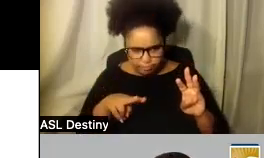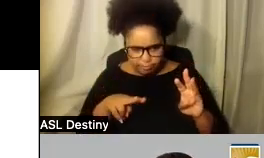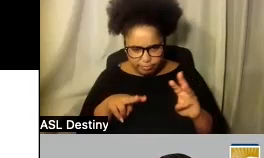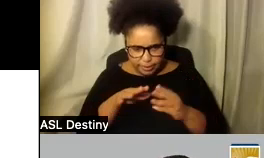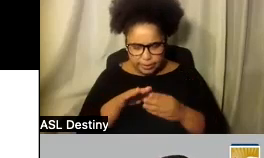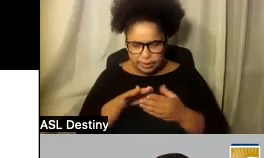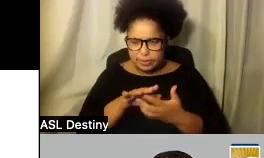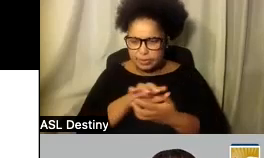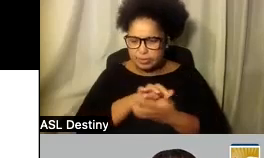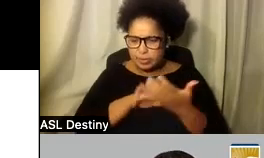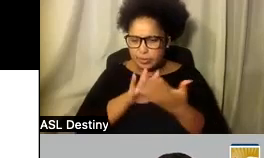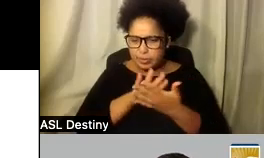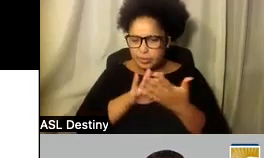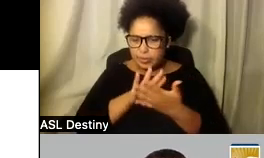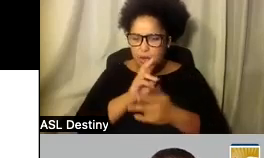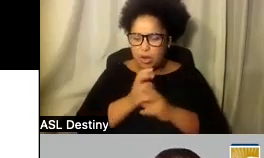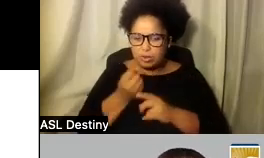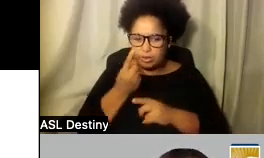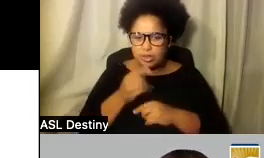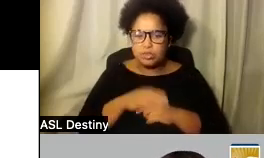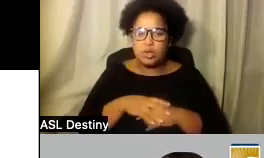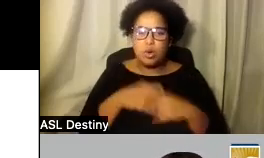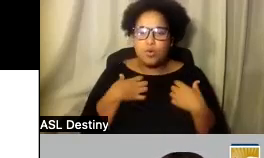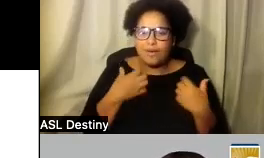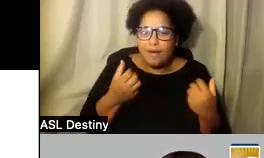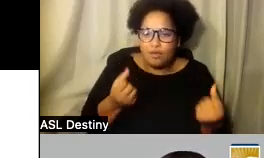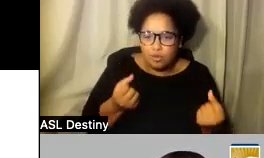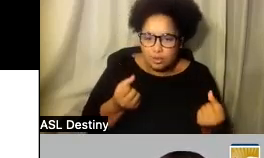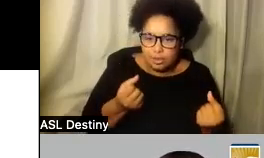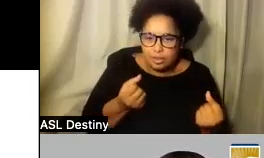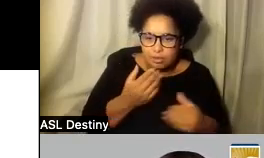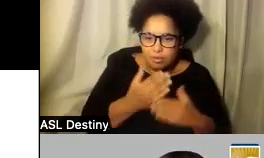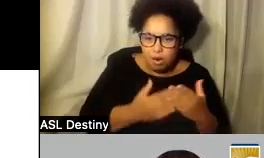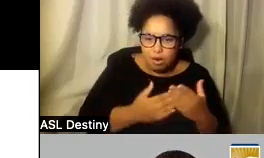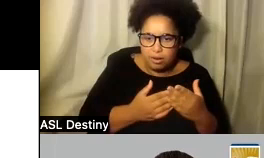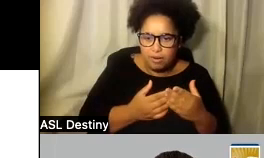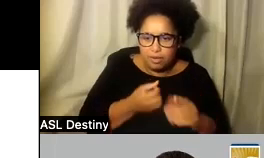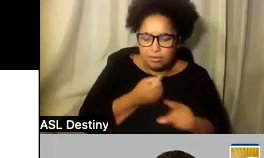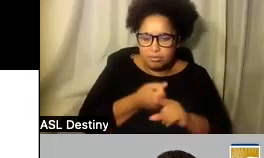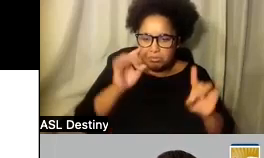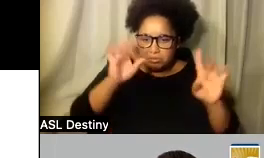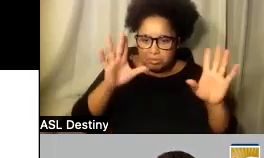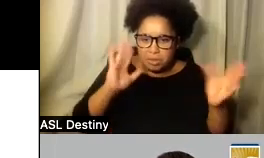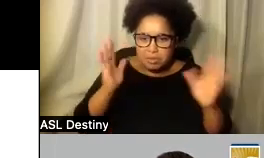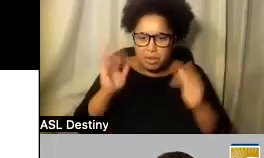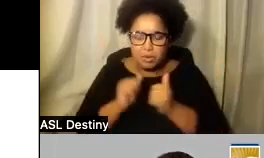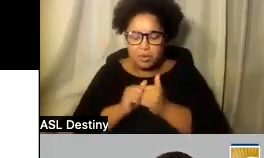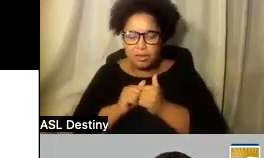various other things that occur in maybe the recovery stage of a disaster